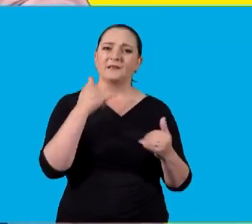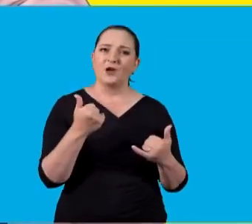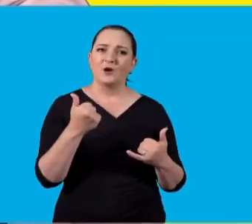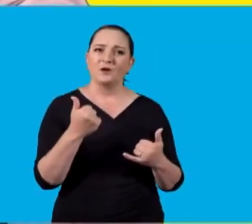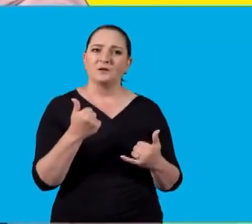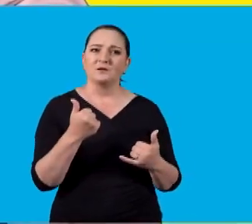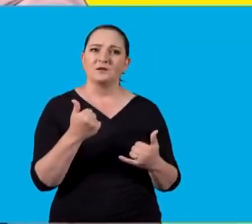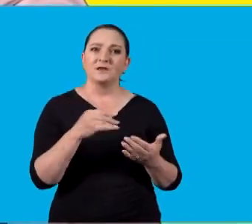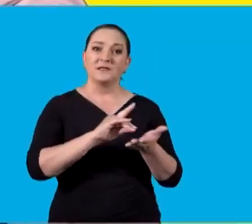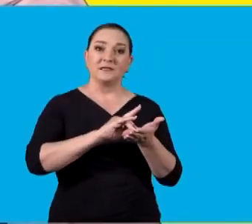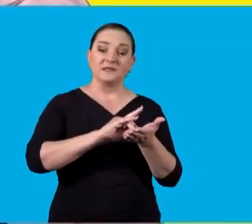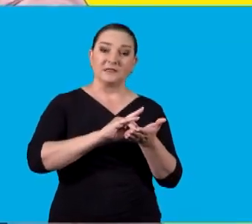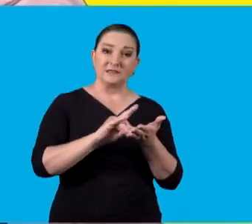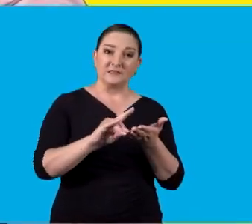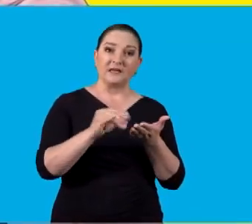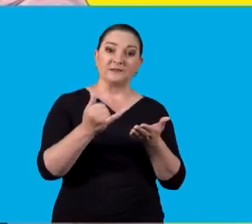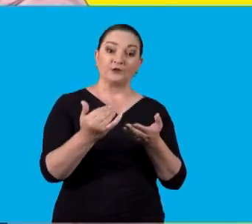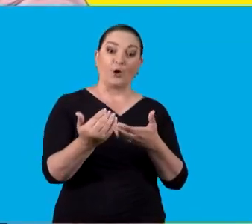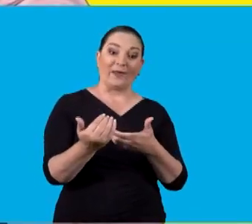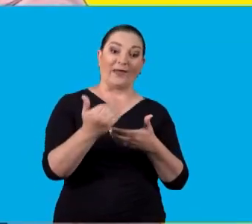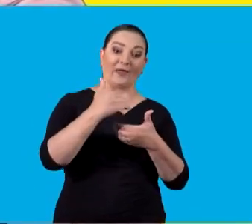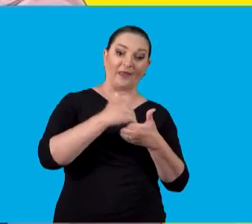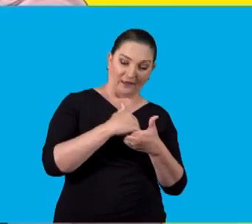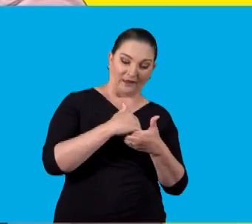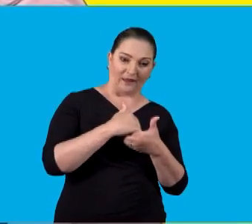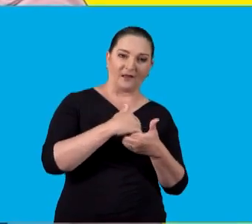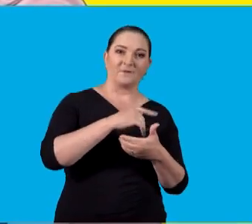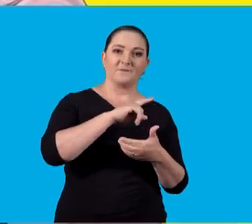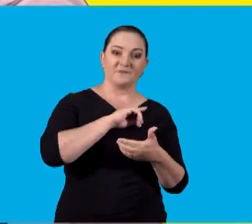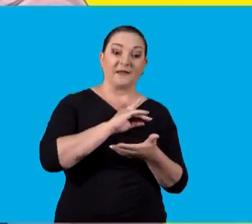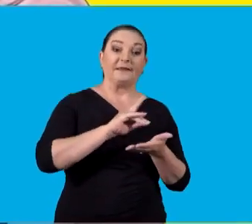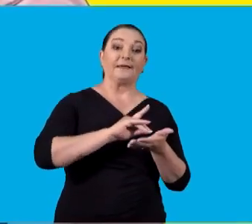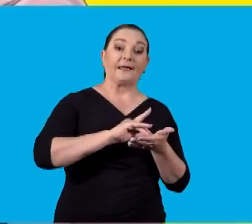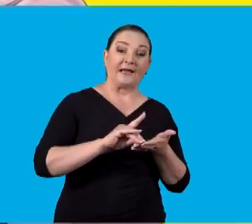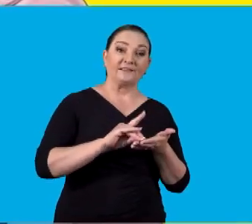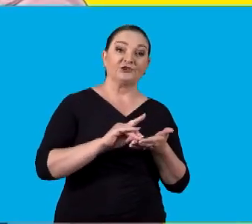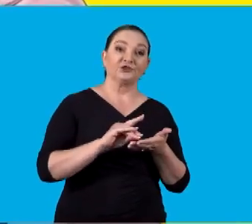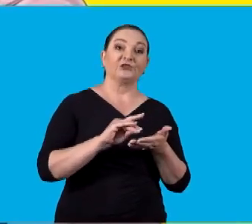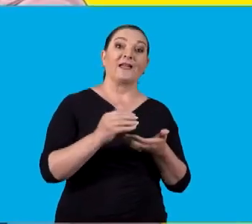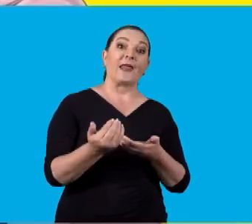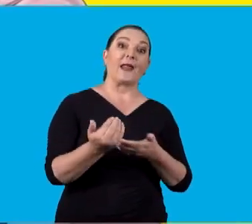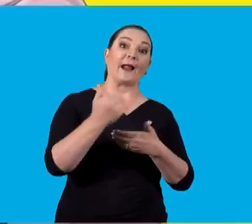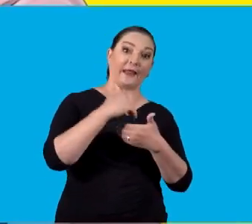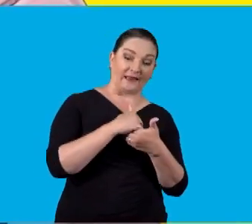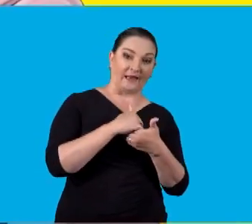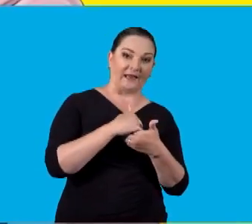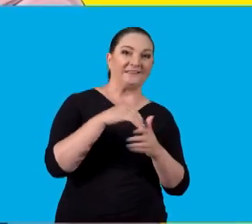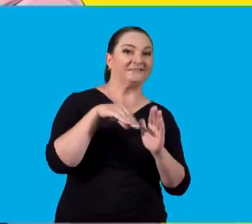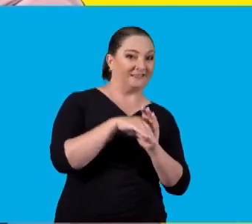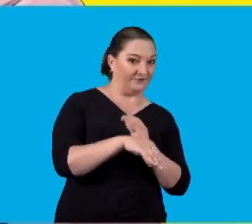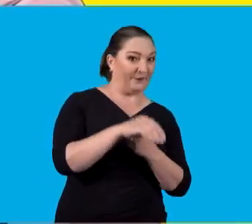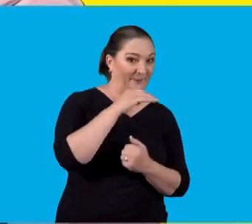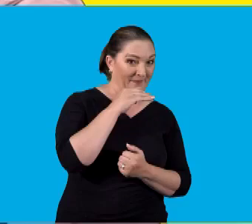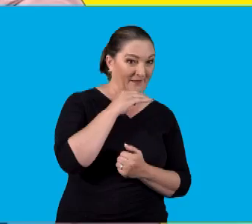inventory simply means a cash inflow. A decrease in inventory means a cash inflow. But there's